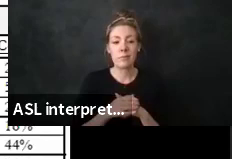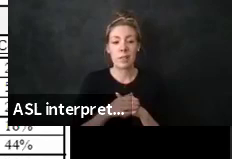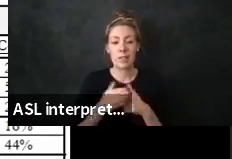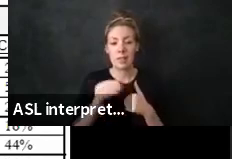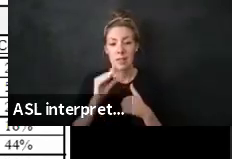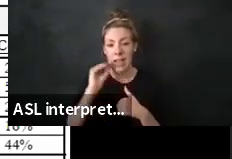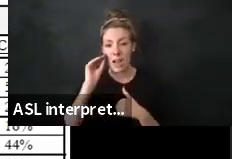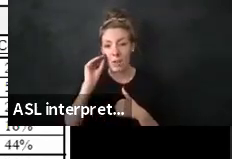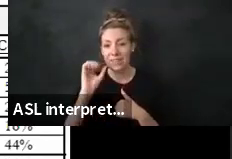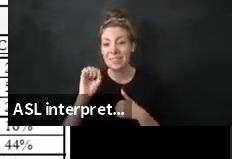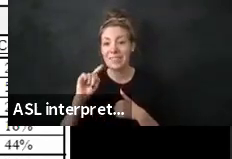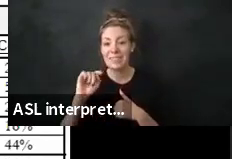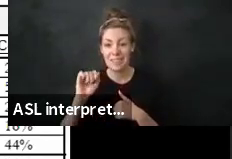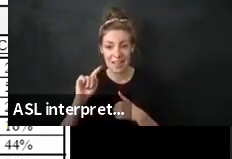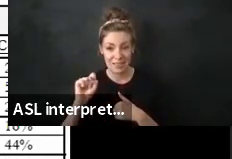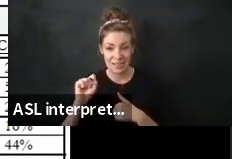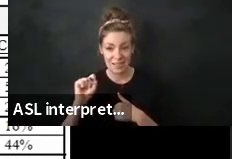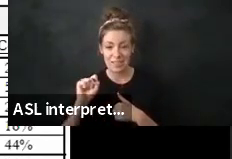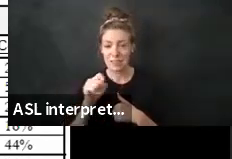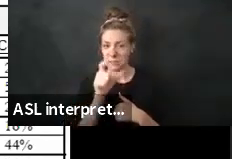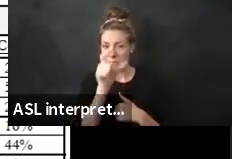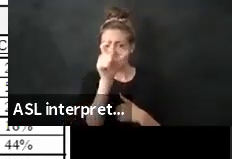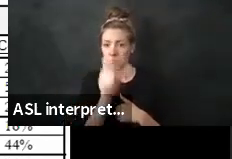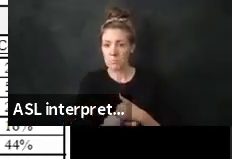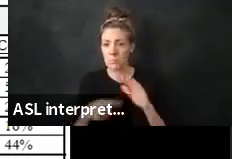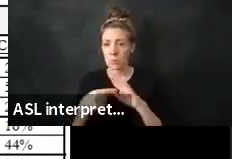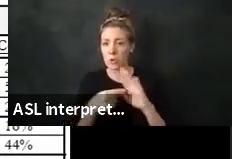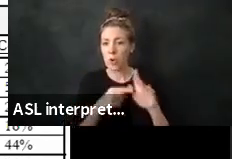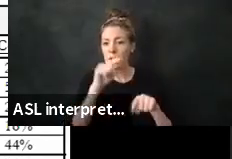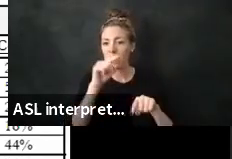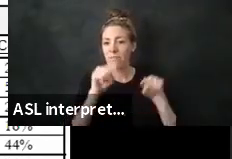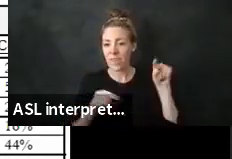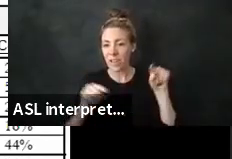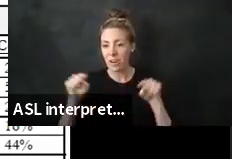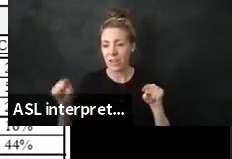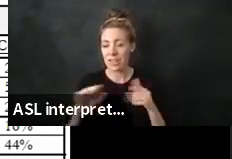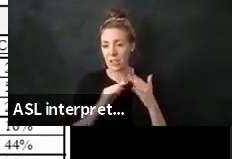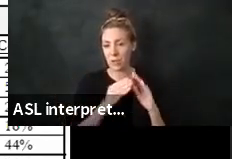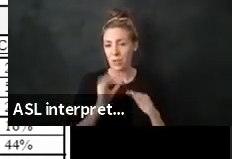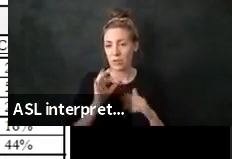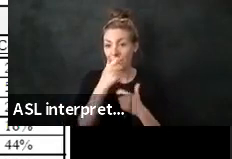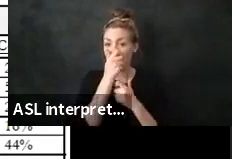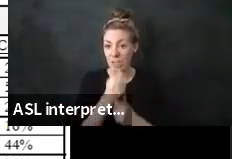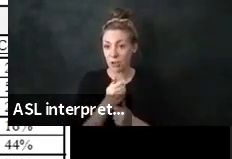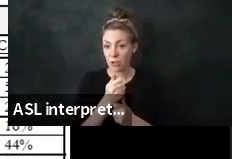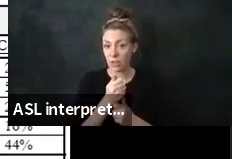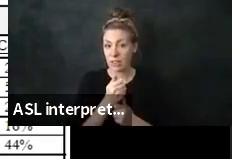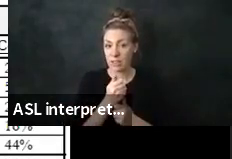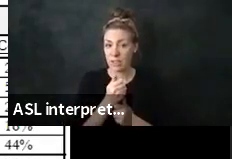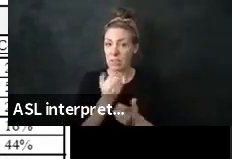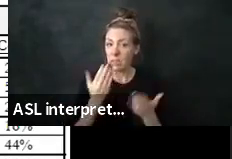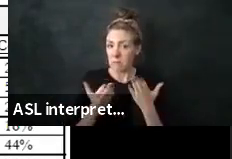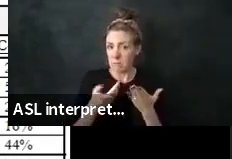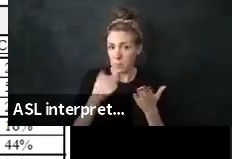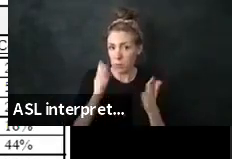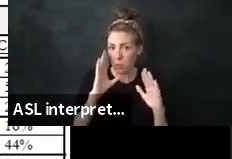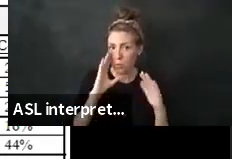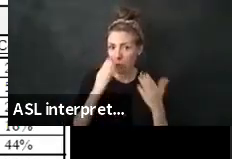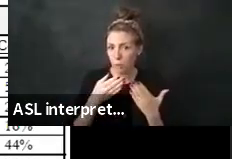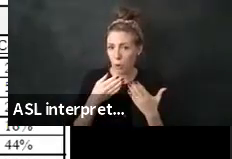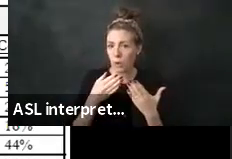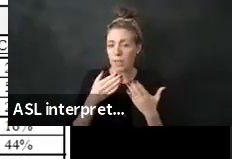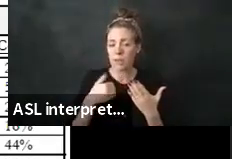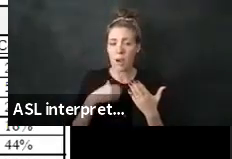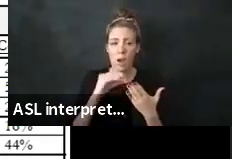good indicator when you're looking at various communities of interest. If perhaps your focus is household